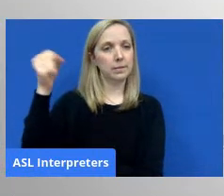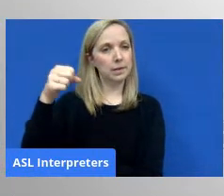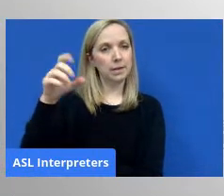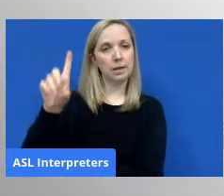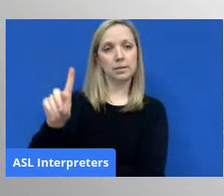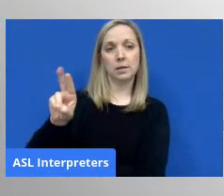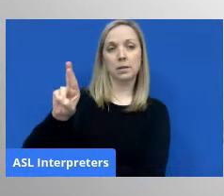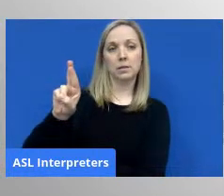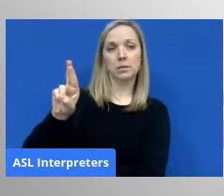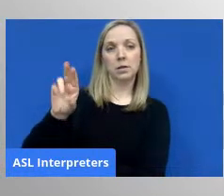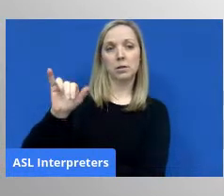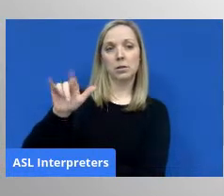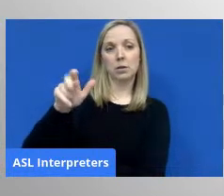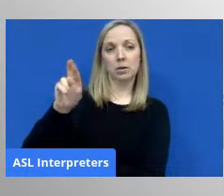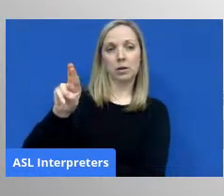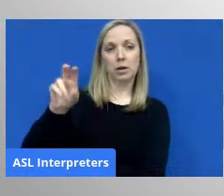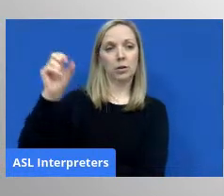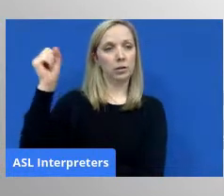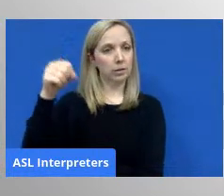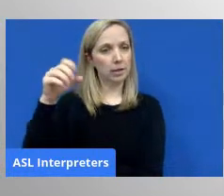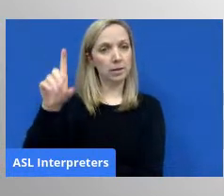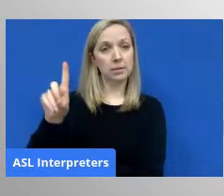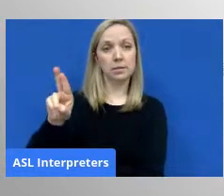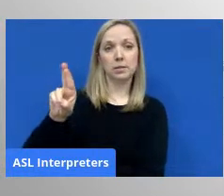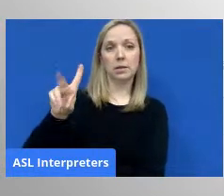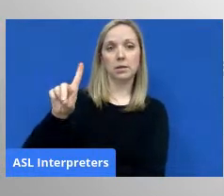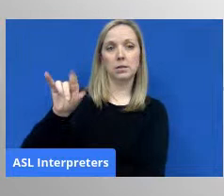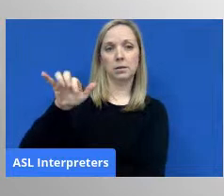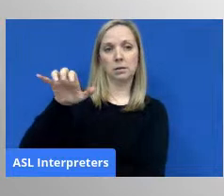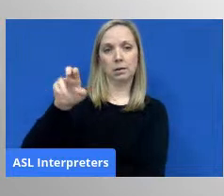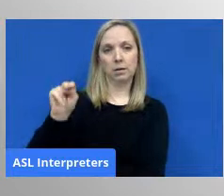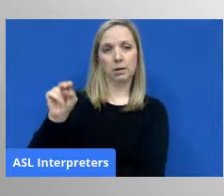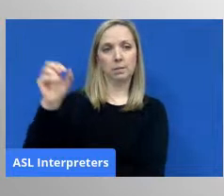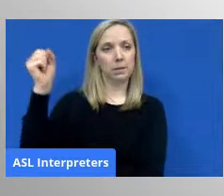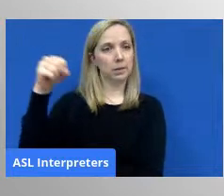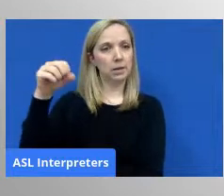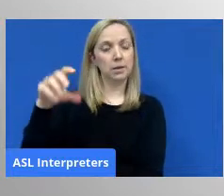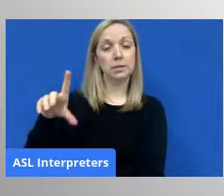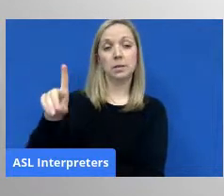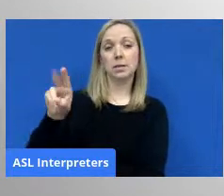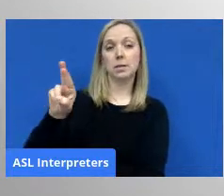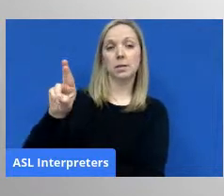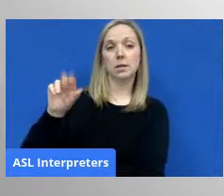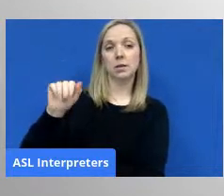Yes. Dr. Dykeman, Yes. Dr. Anderson,